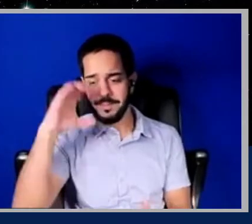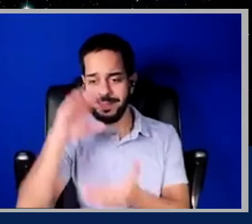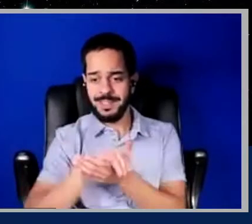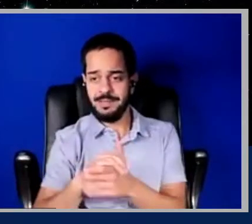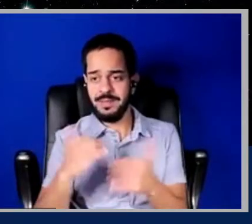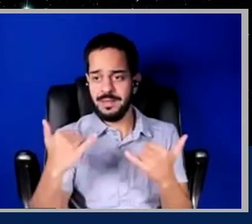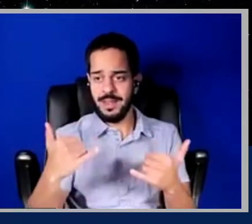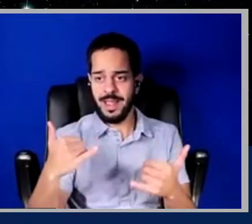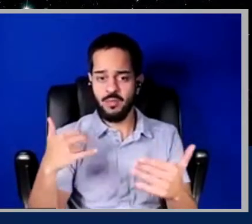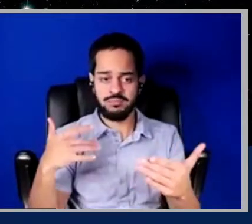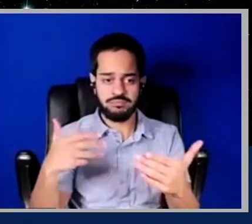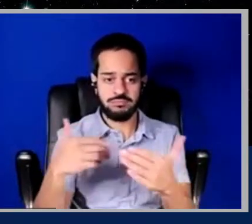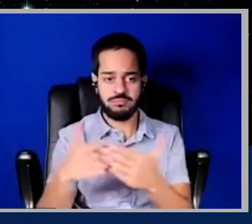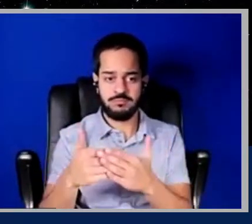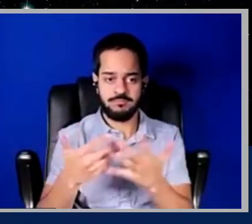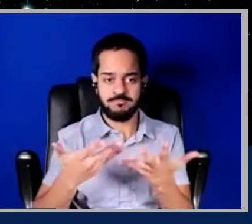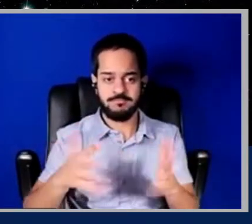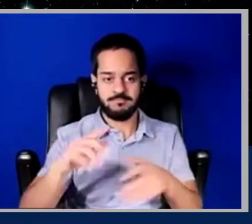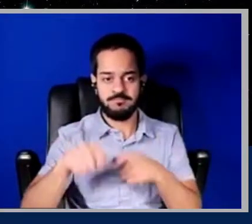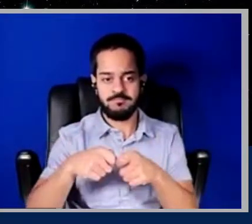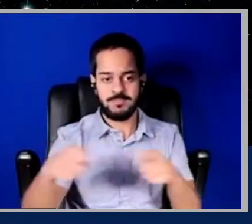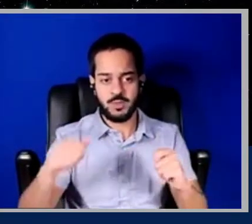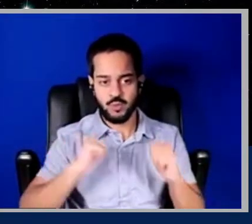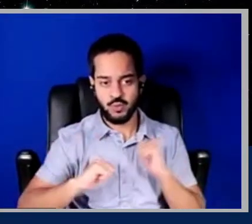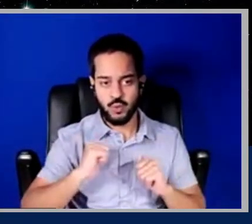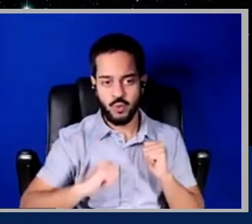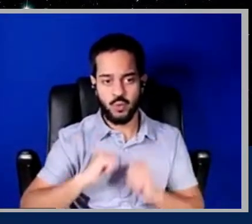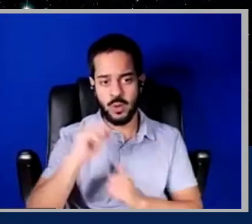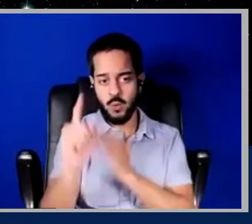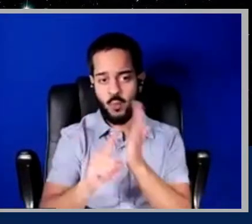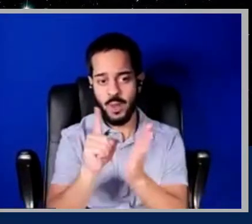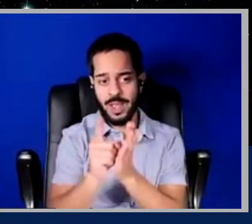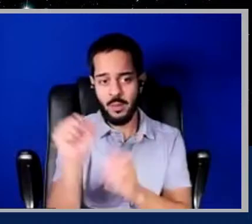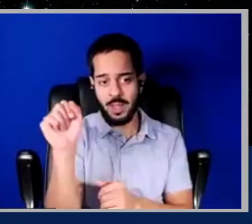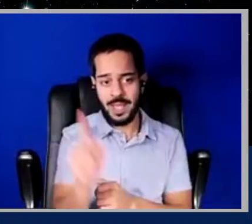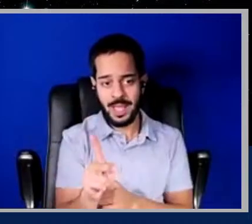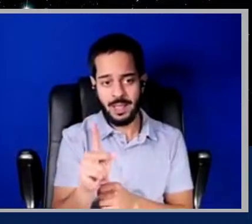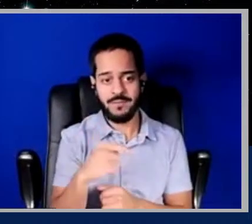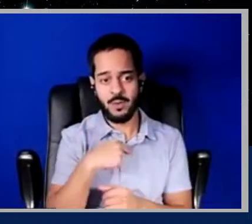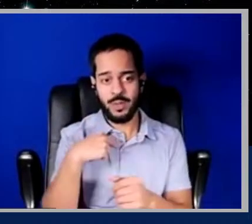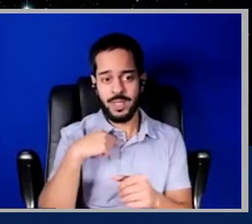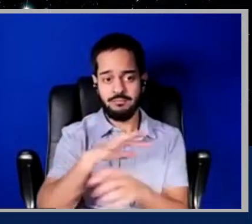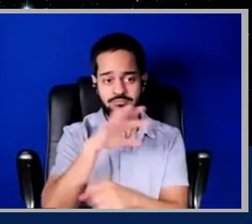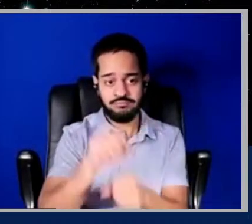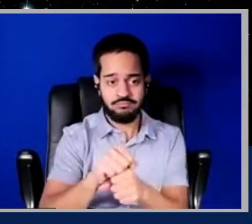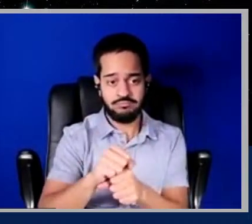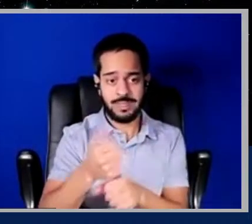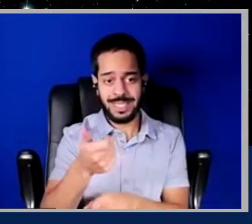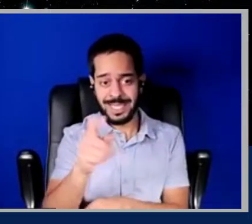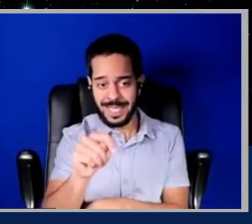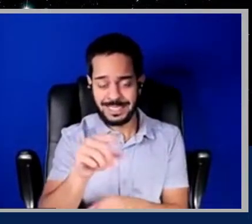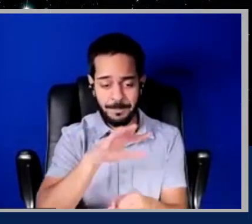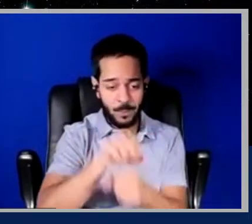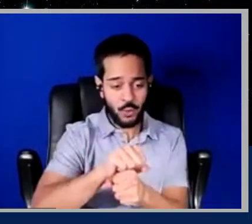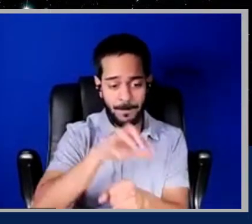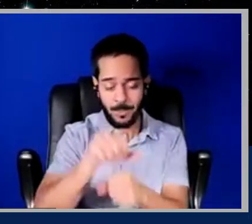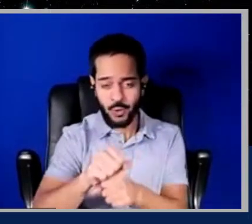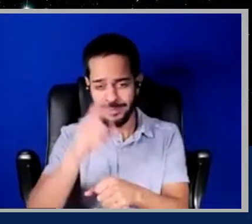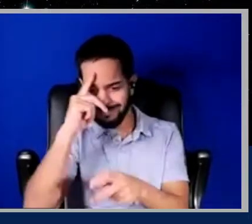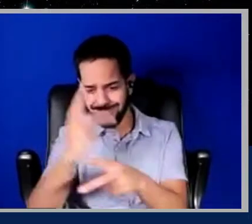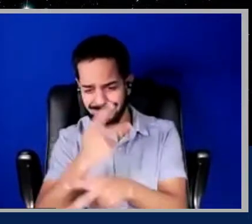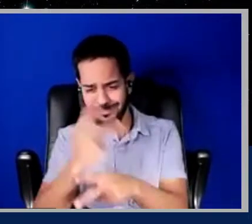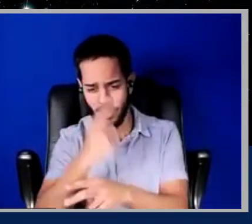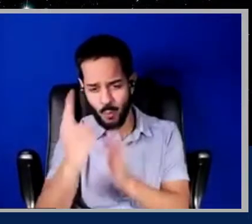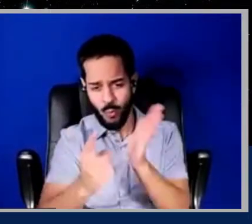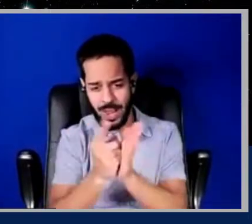on the end of our time for the show today. It's an hour and a half. Like, we book guests, and we're like, oh, what are we going to talk about for an hour and a half,